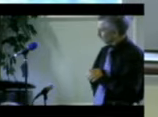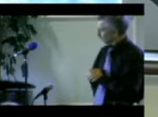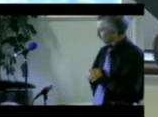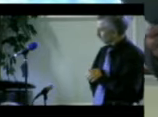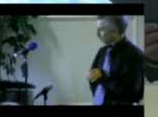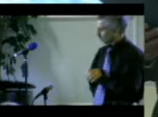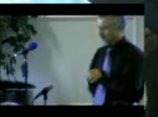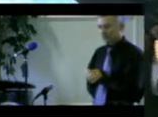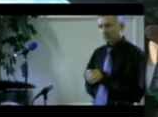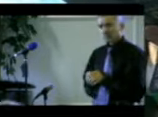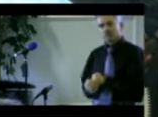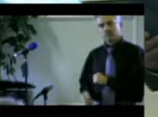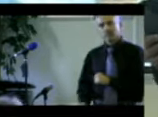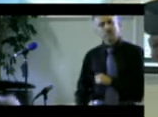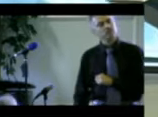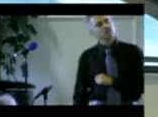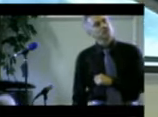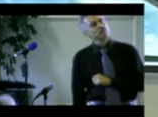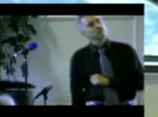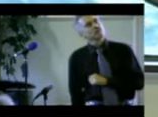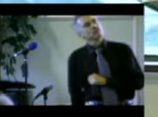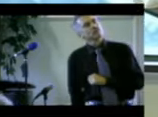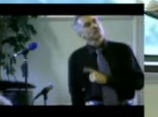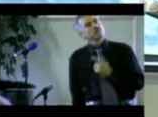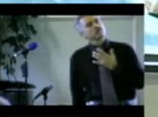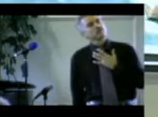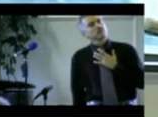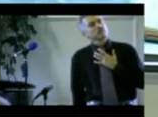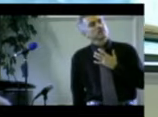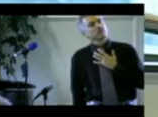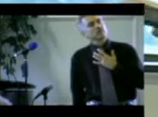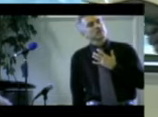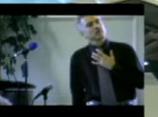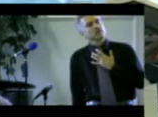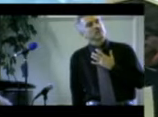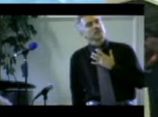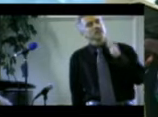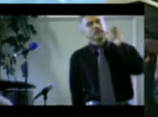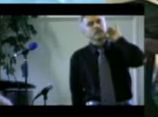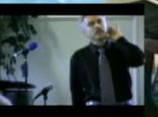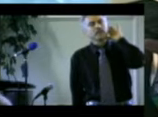Not thinking with a pure motive, he didn't hear that.